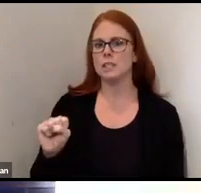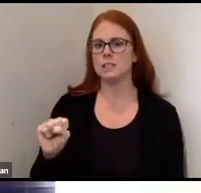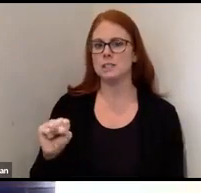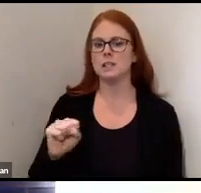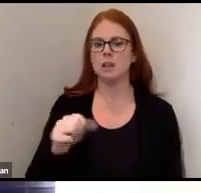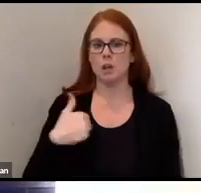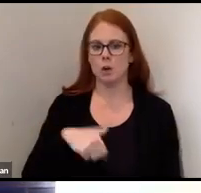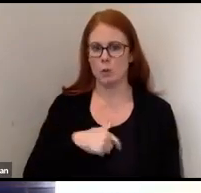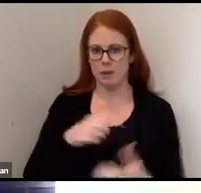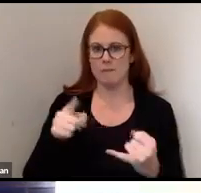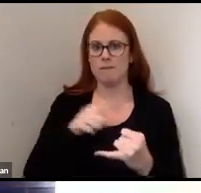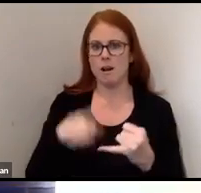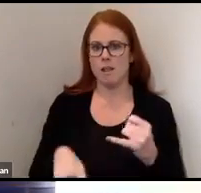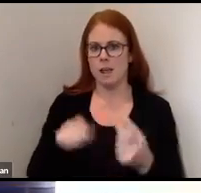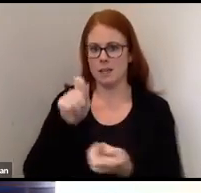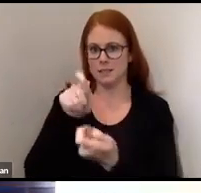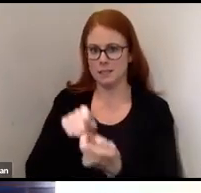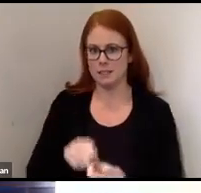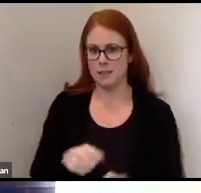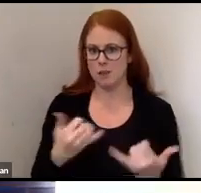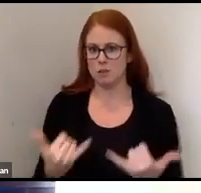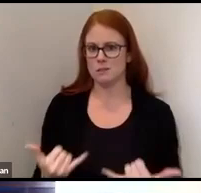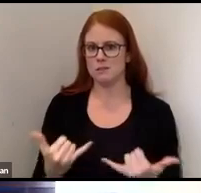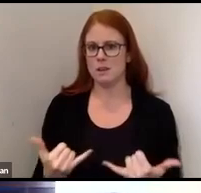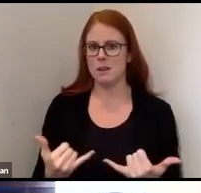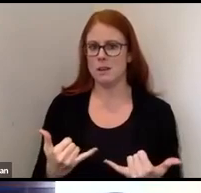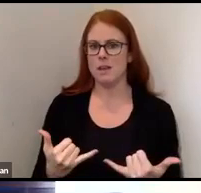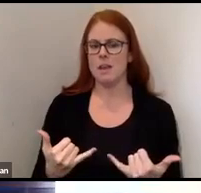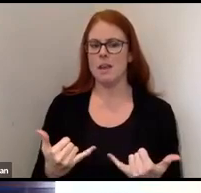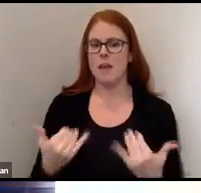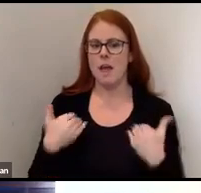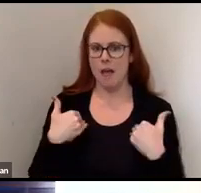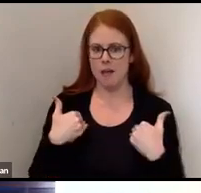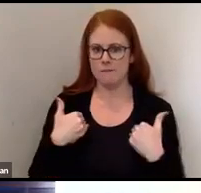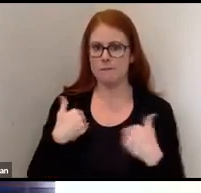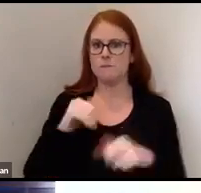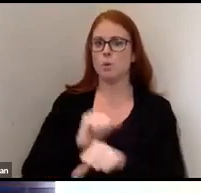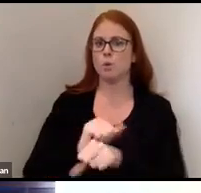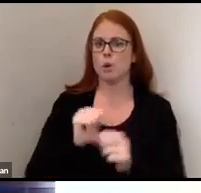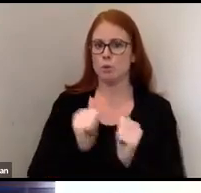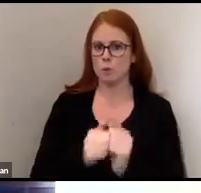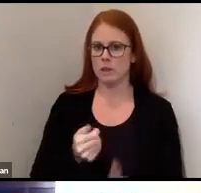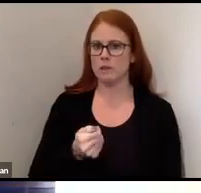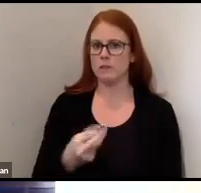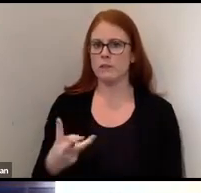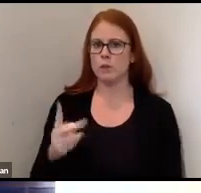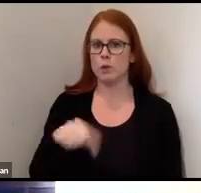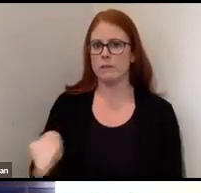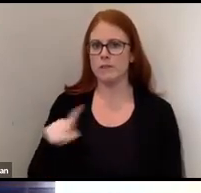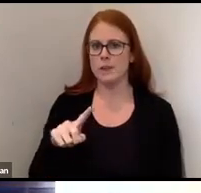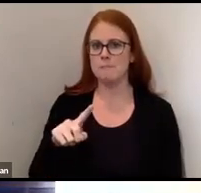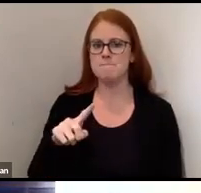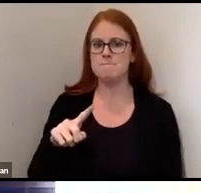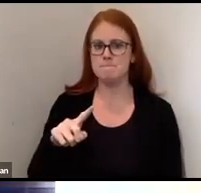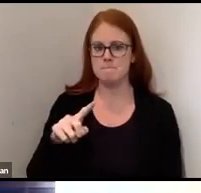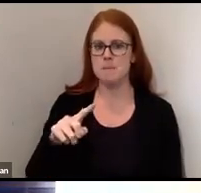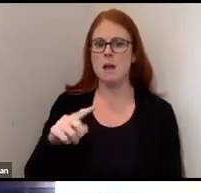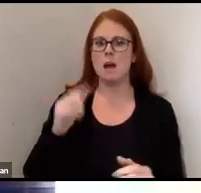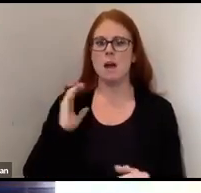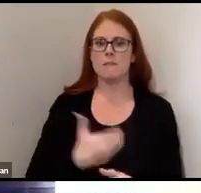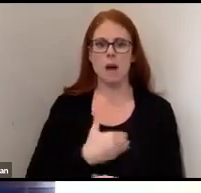We finalized those details today. We have worked with a few of our elected